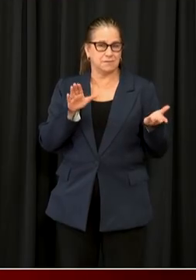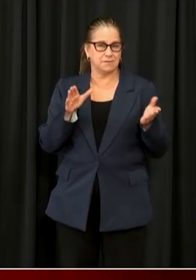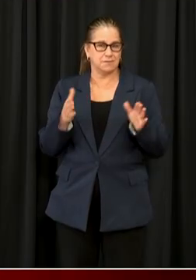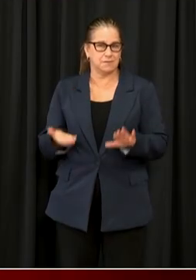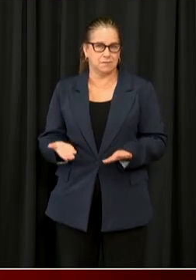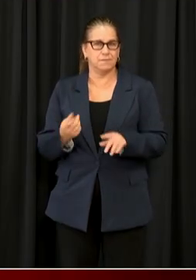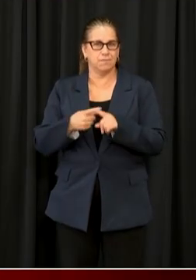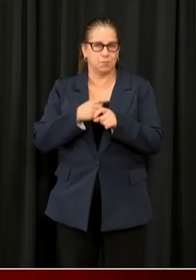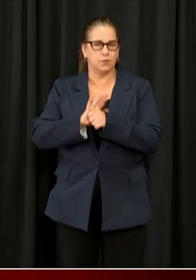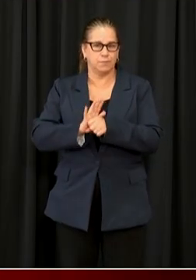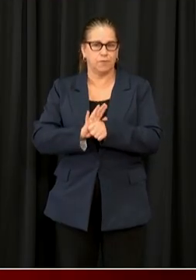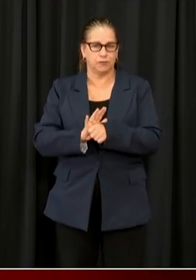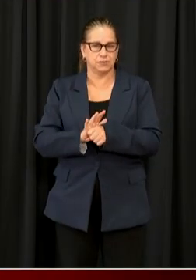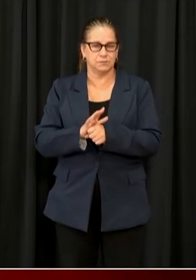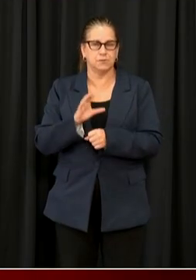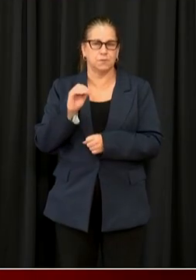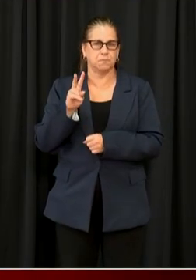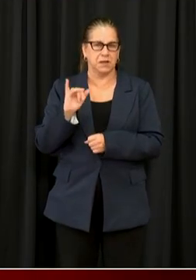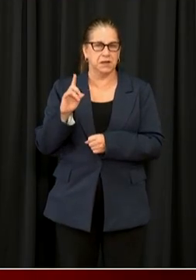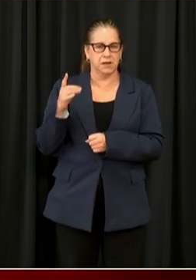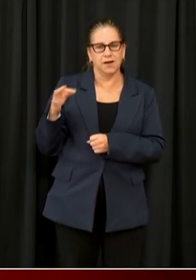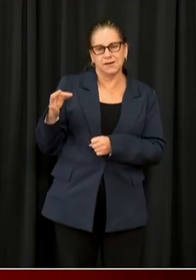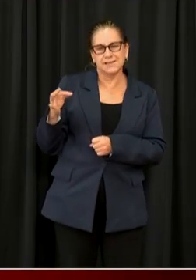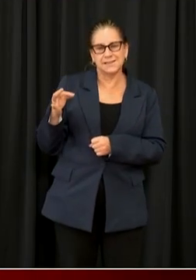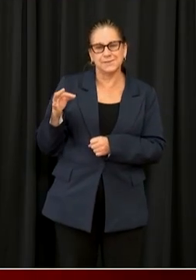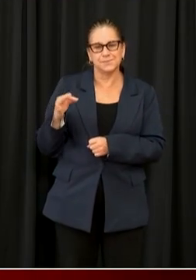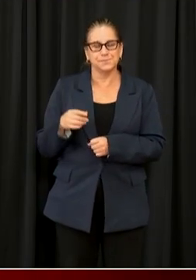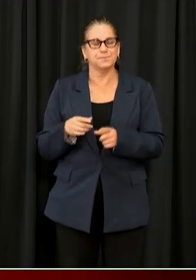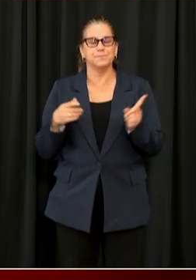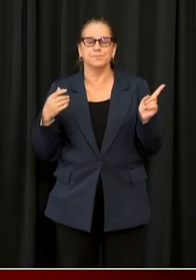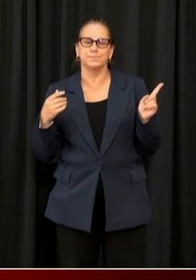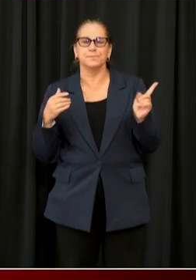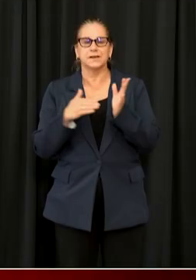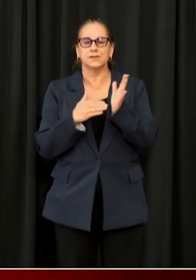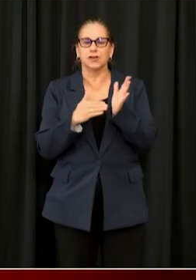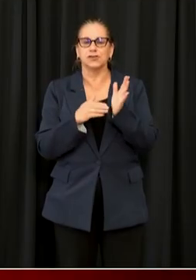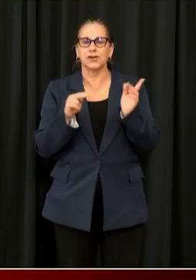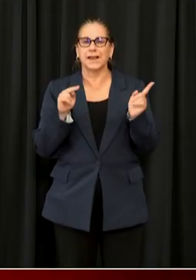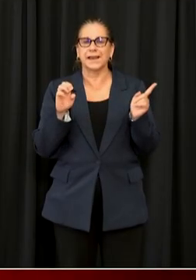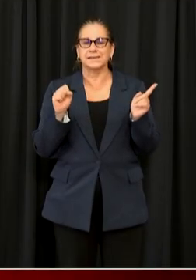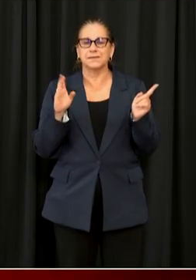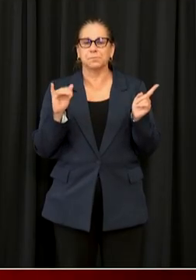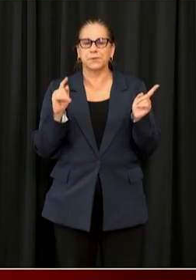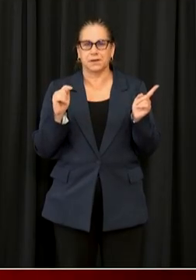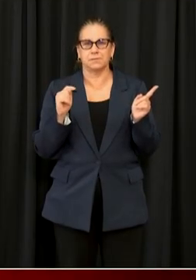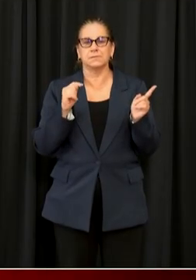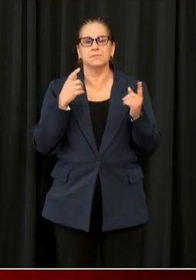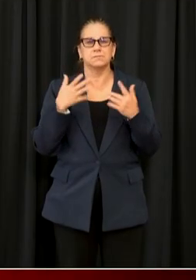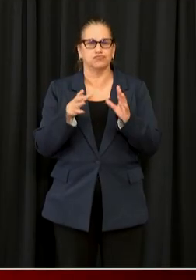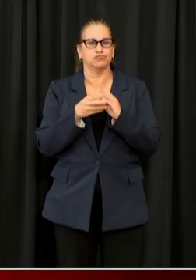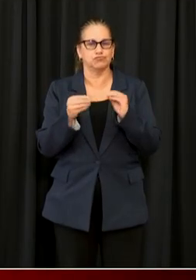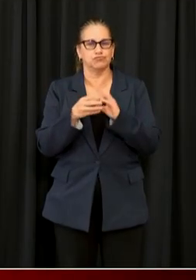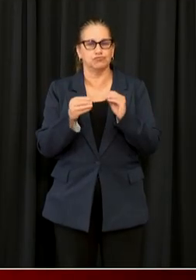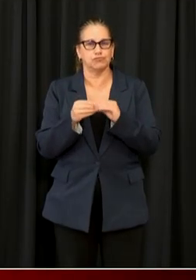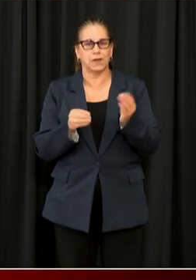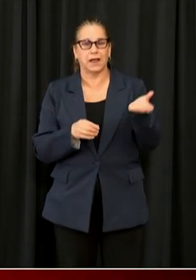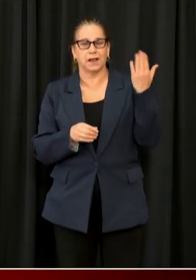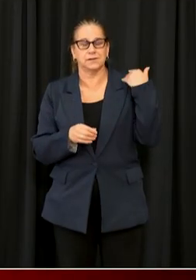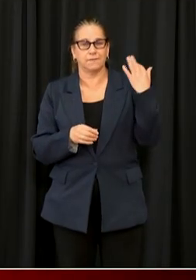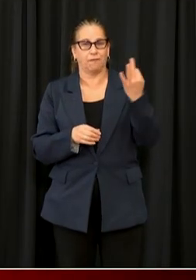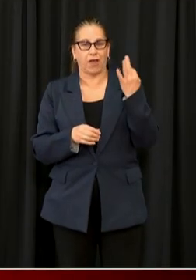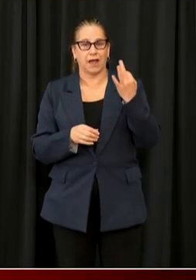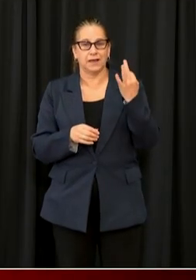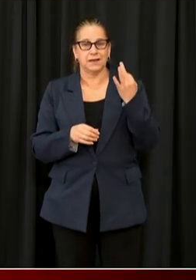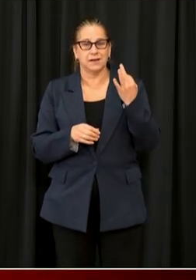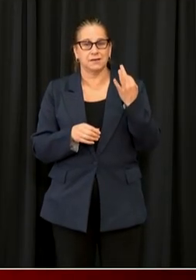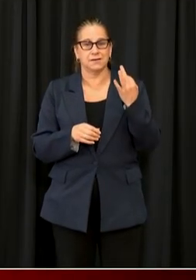Nesbitt explained on Friday, the earliest we expect to move into phase 2 will be June the